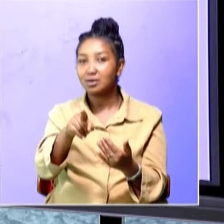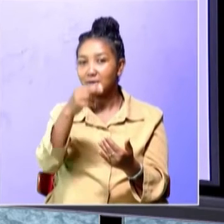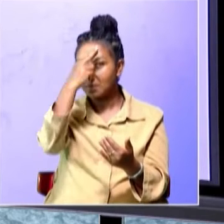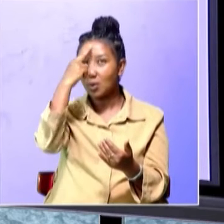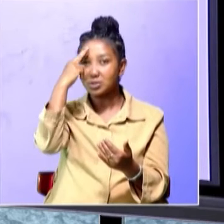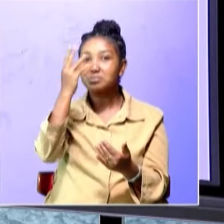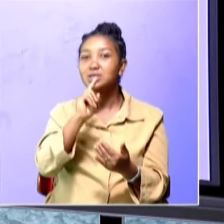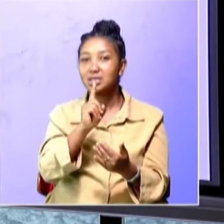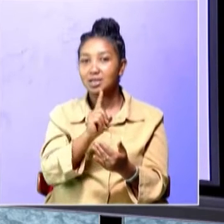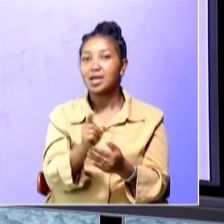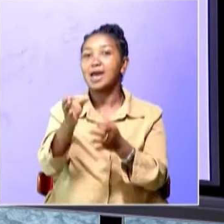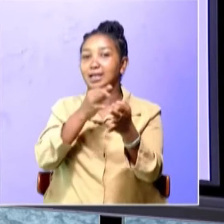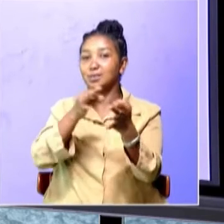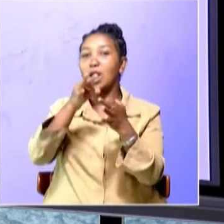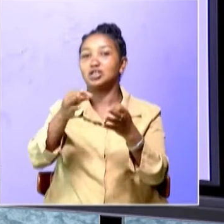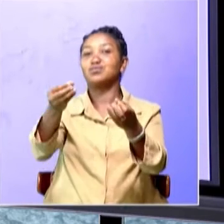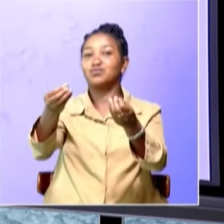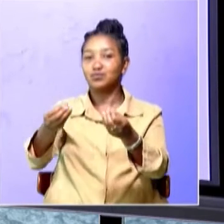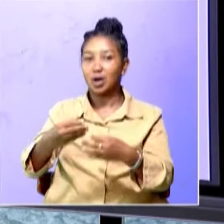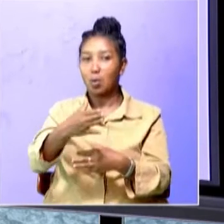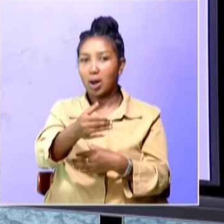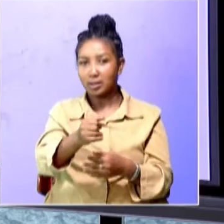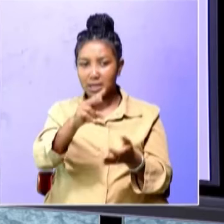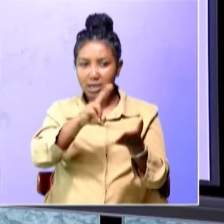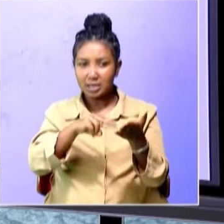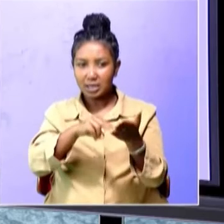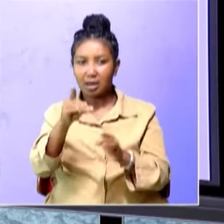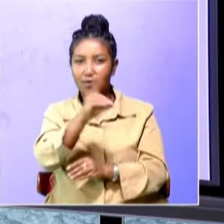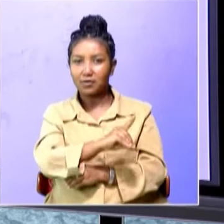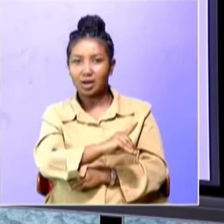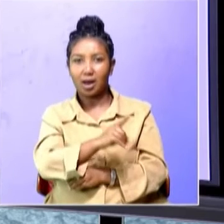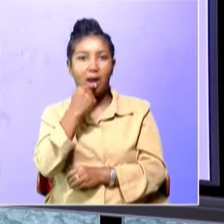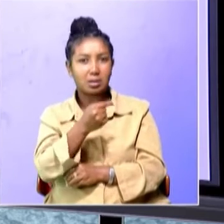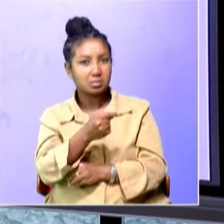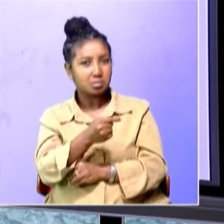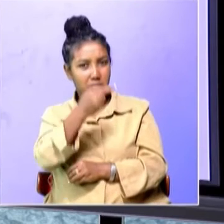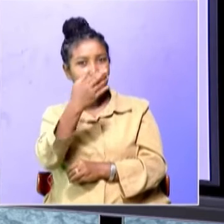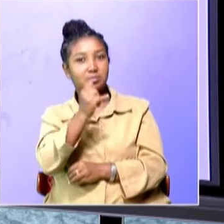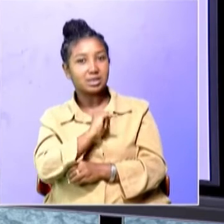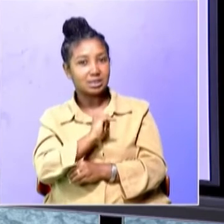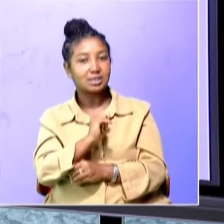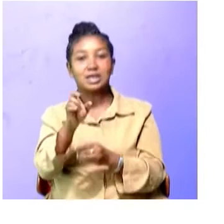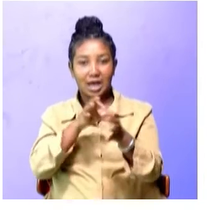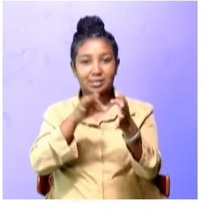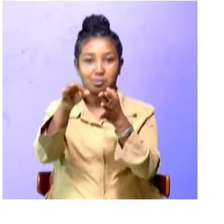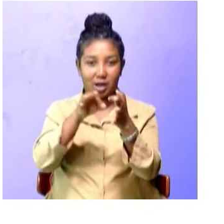what? More explanation why he believes that reading is good. So we have what?